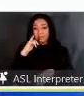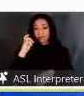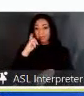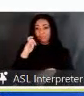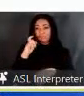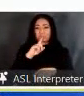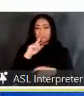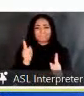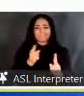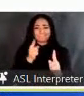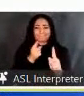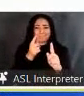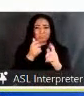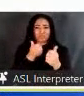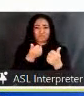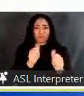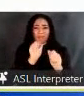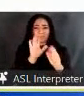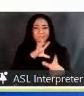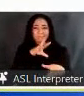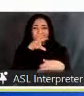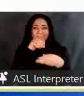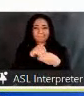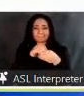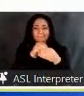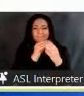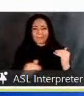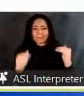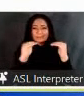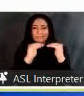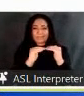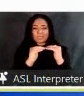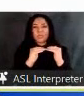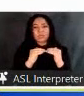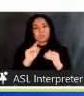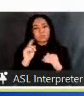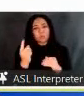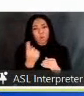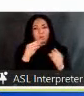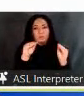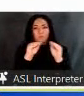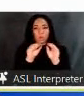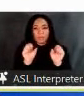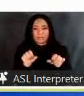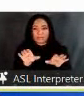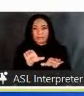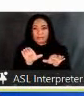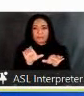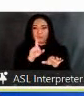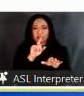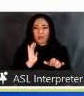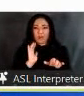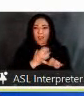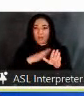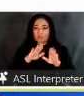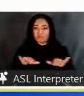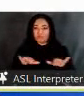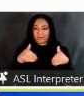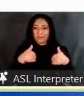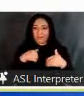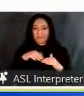increasing equity and inclusion, there's always more we can do to ensure that our children have access